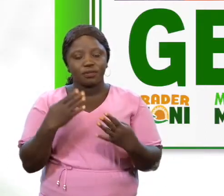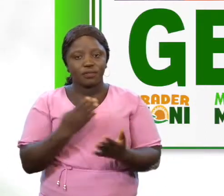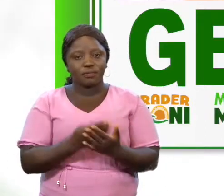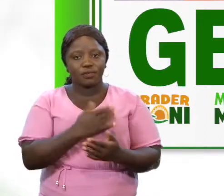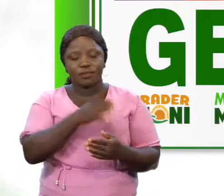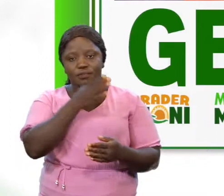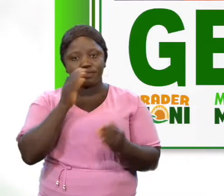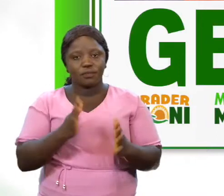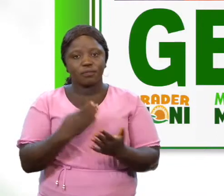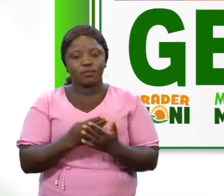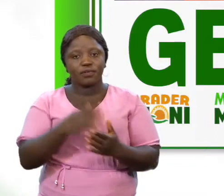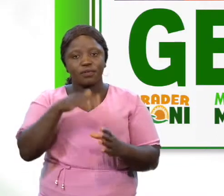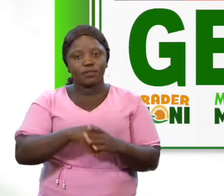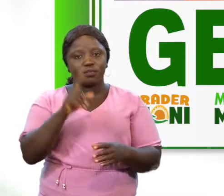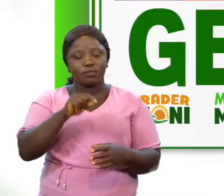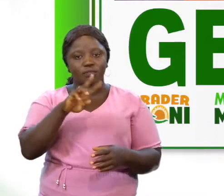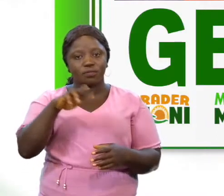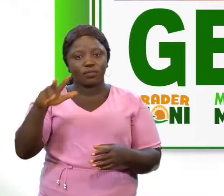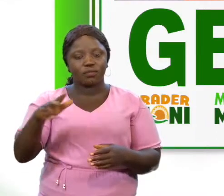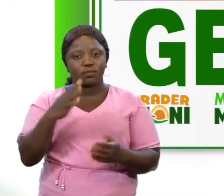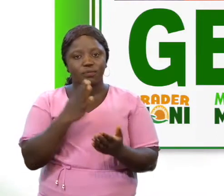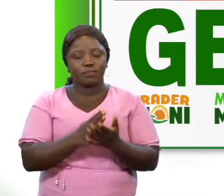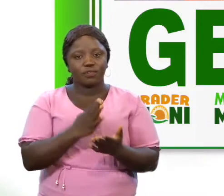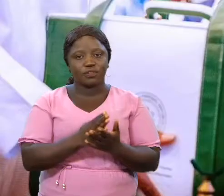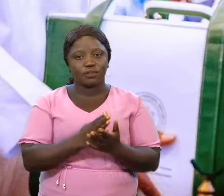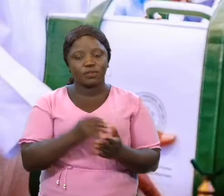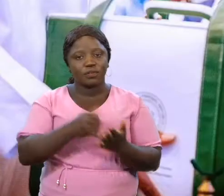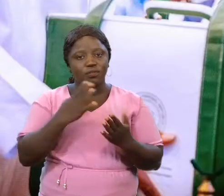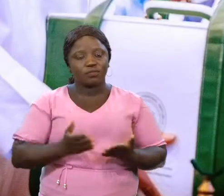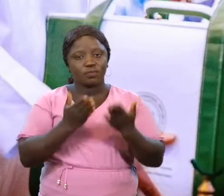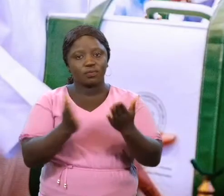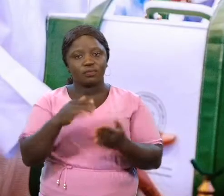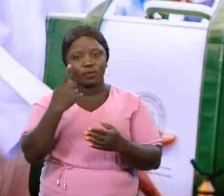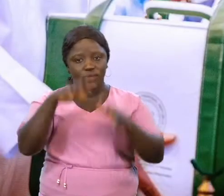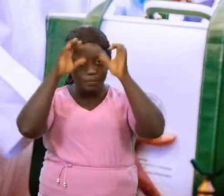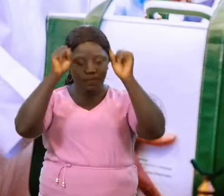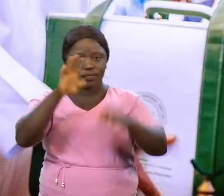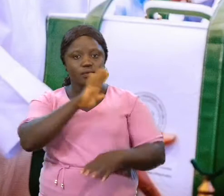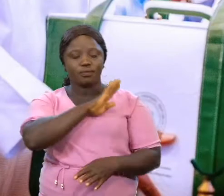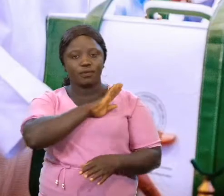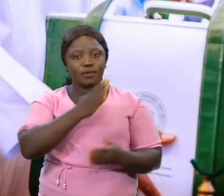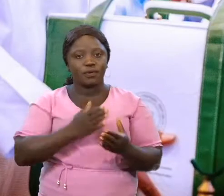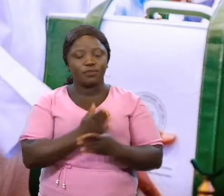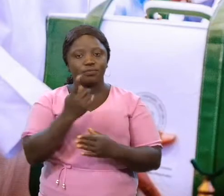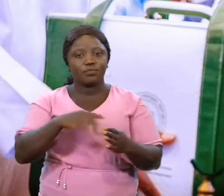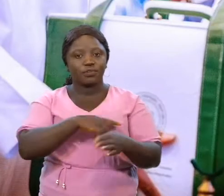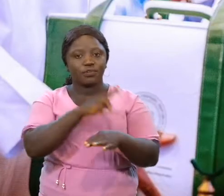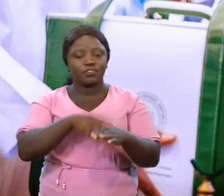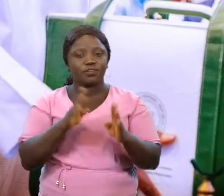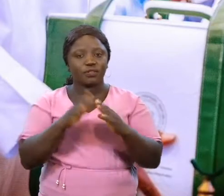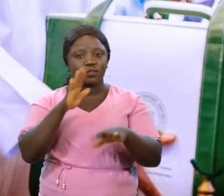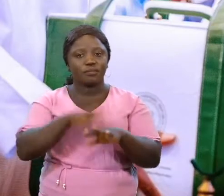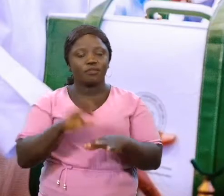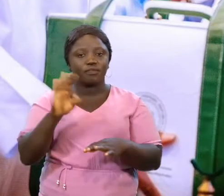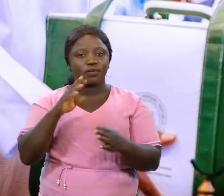and market money in the 2023 appropriation budget, which was presented by President Muhammadu Buhari to the National